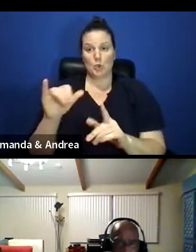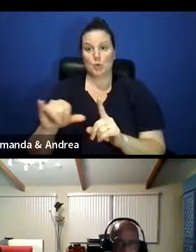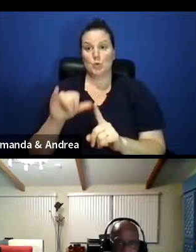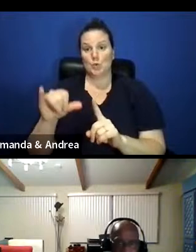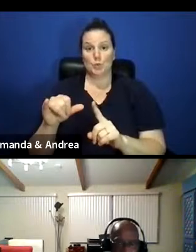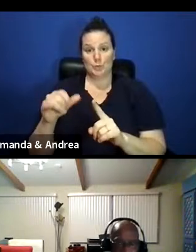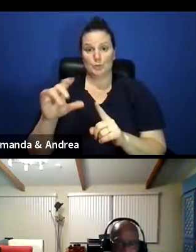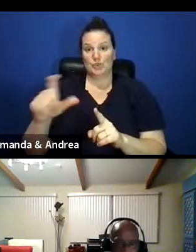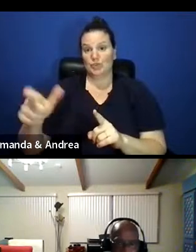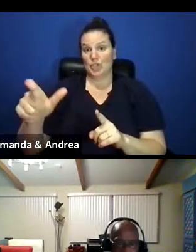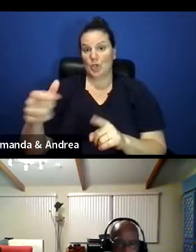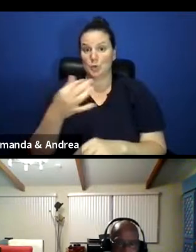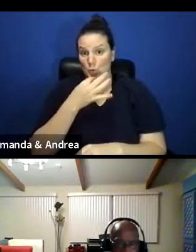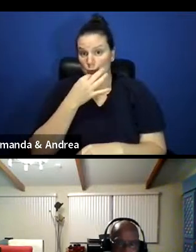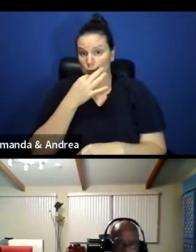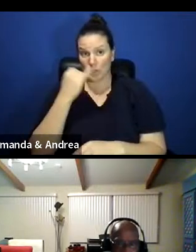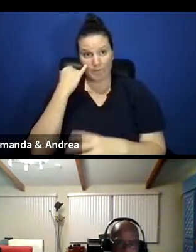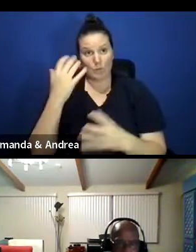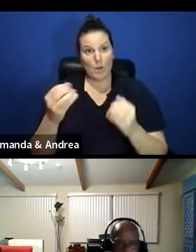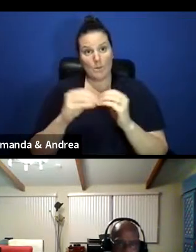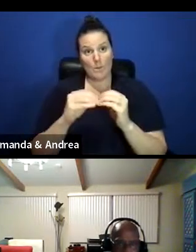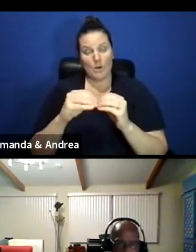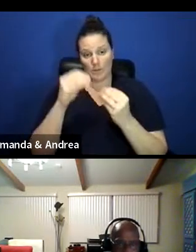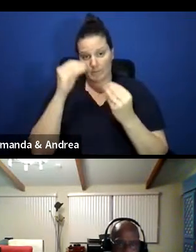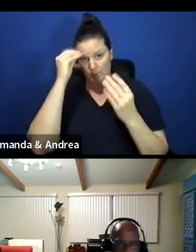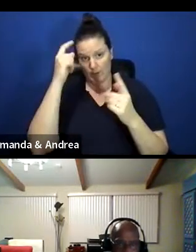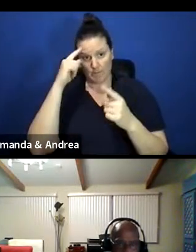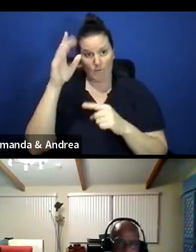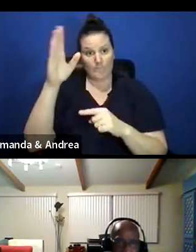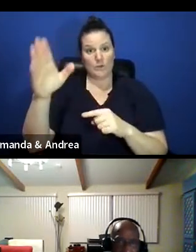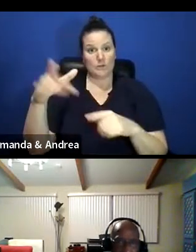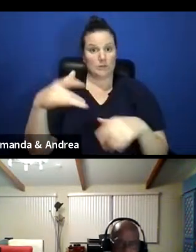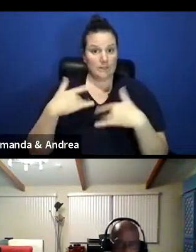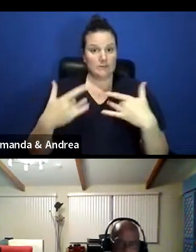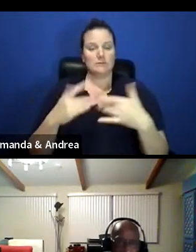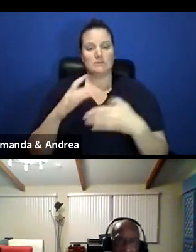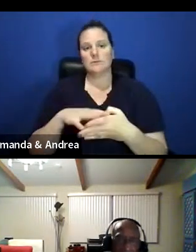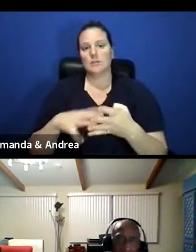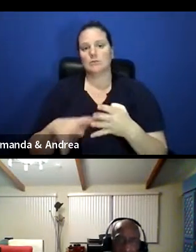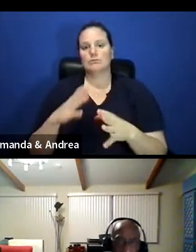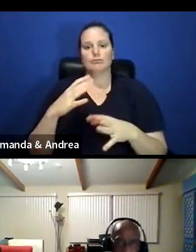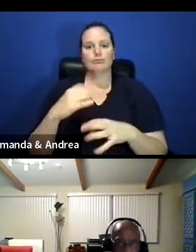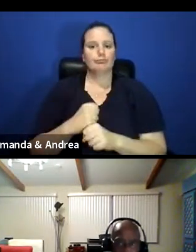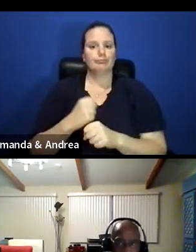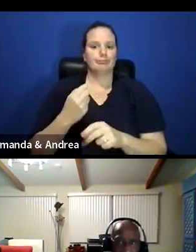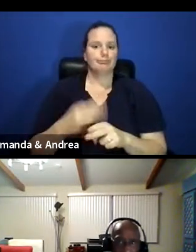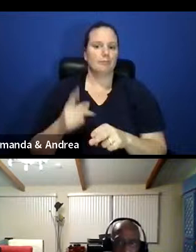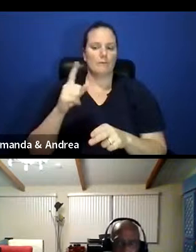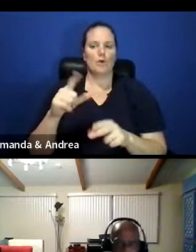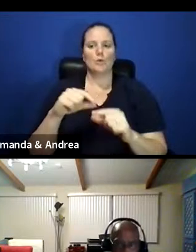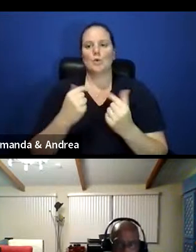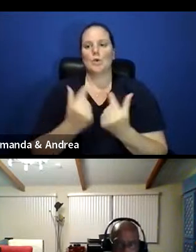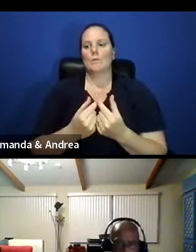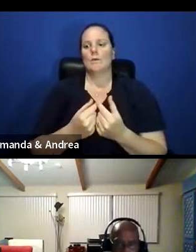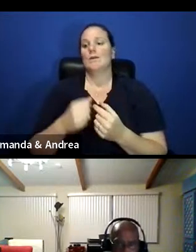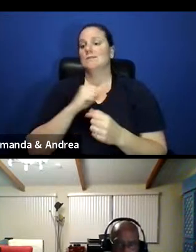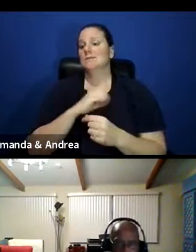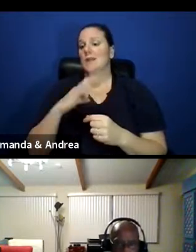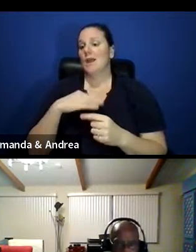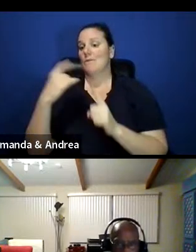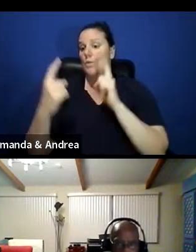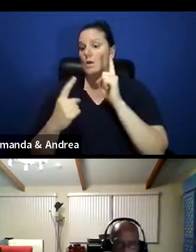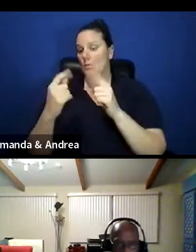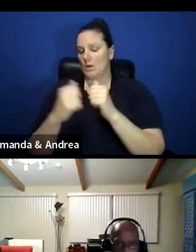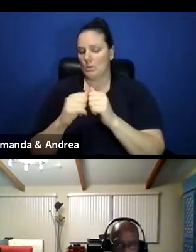channel soon. If you'd like more information on future events, to schedule a briefing for your group, or speak to staff one-on-one during office